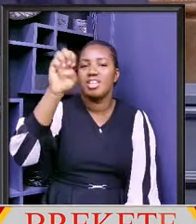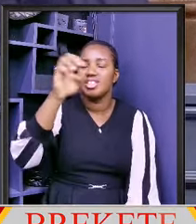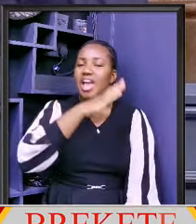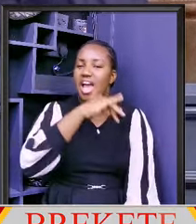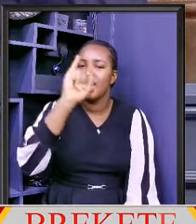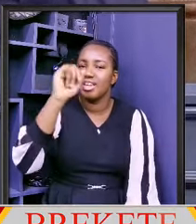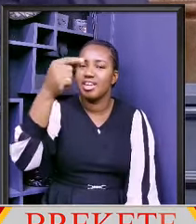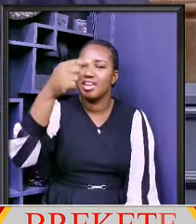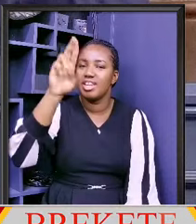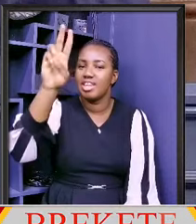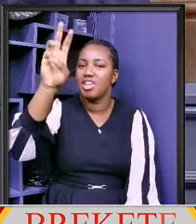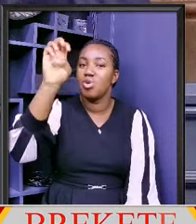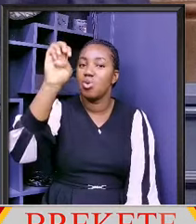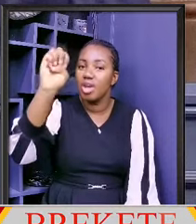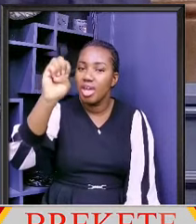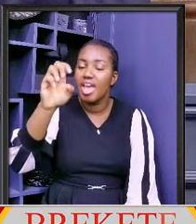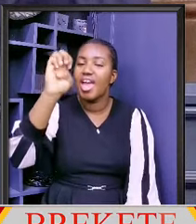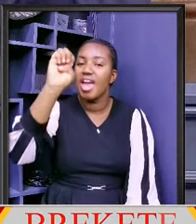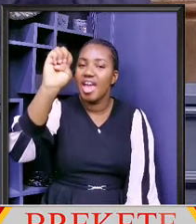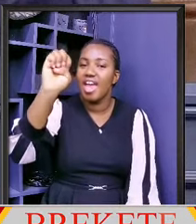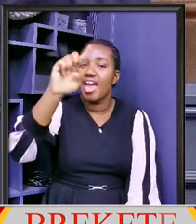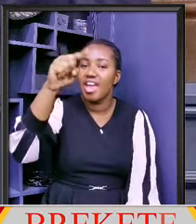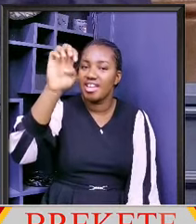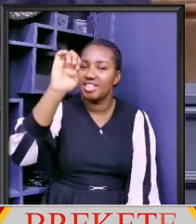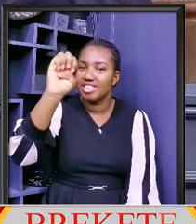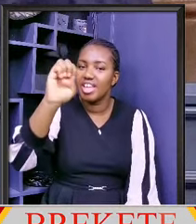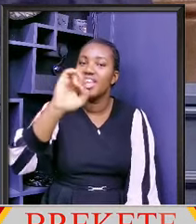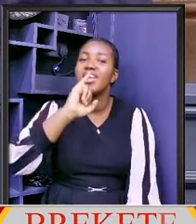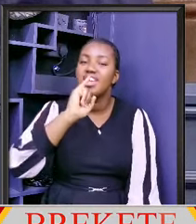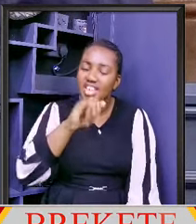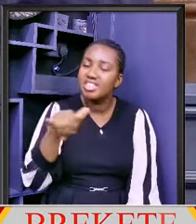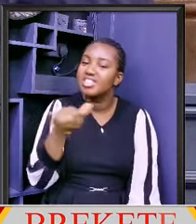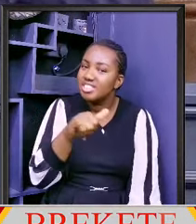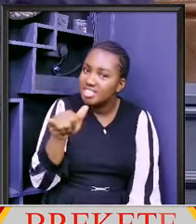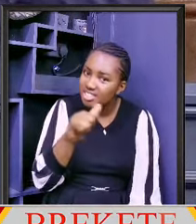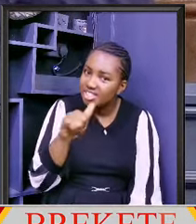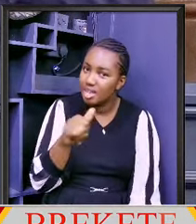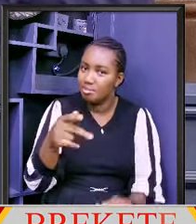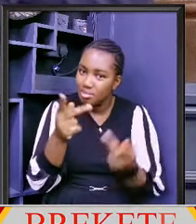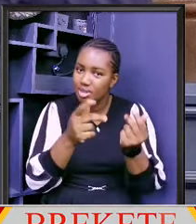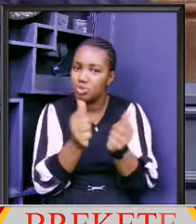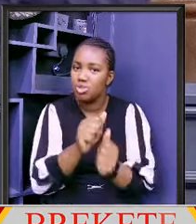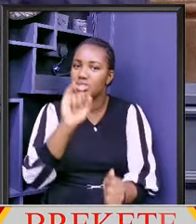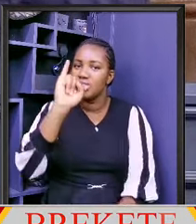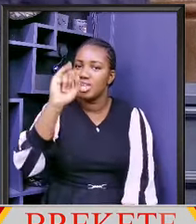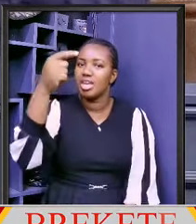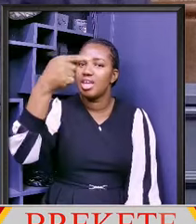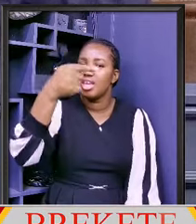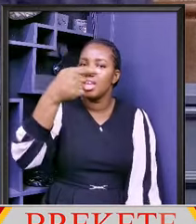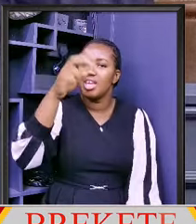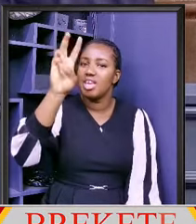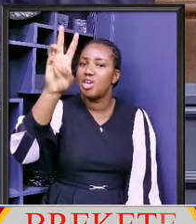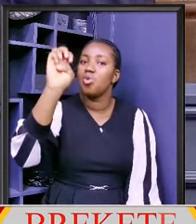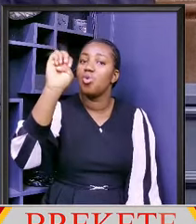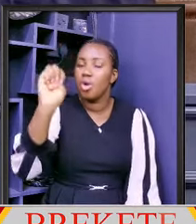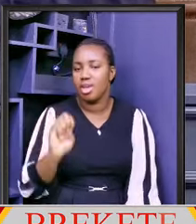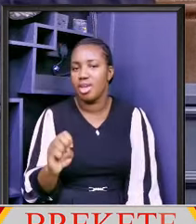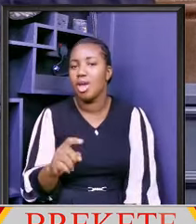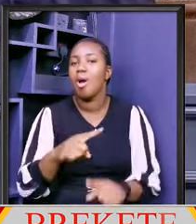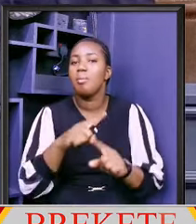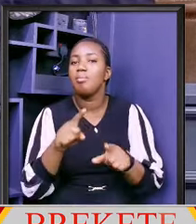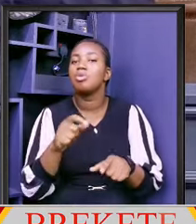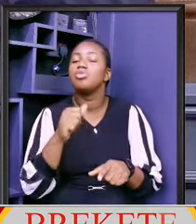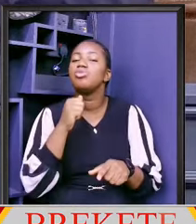is in the same category of Igwe, Obi, but not Oba, but not the same as